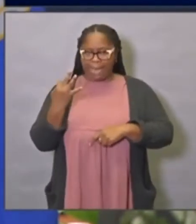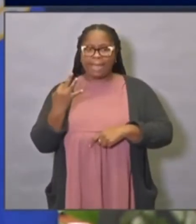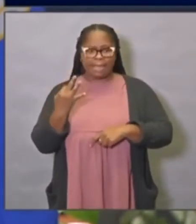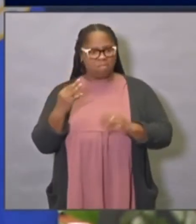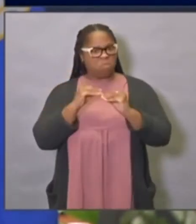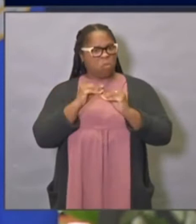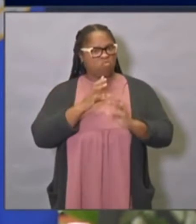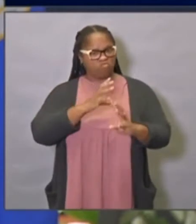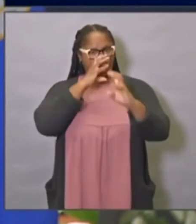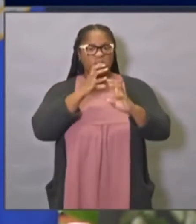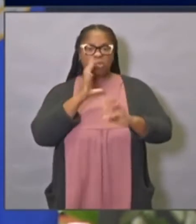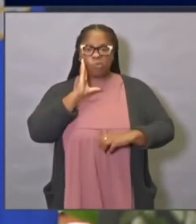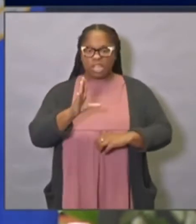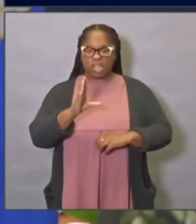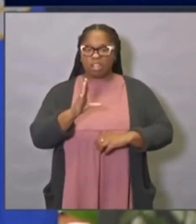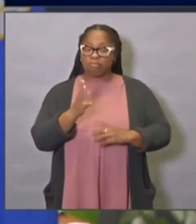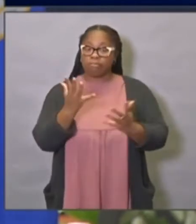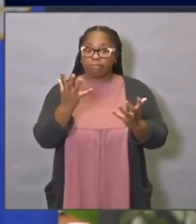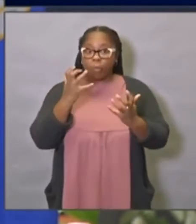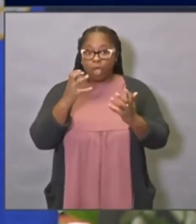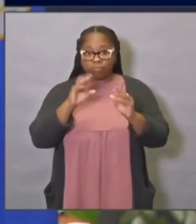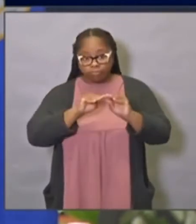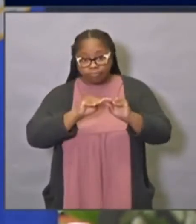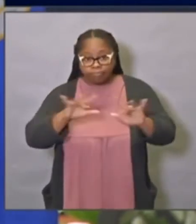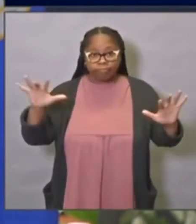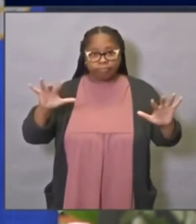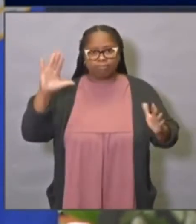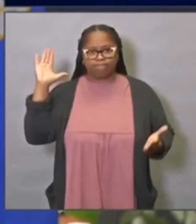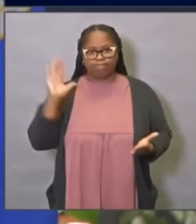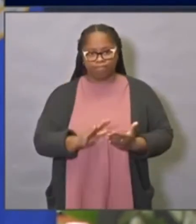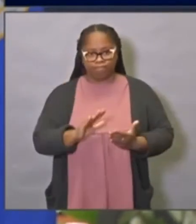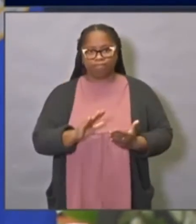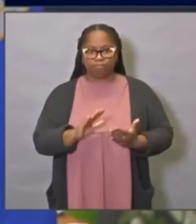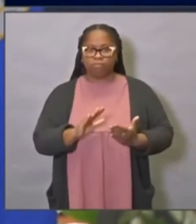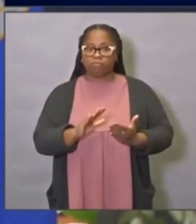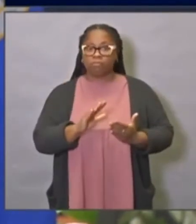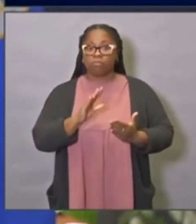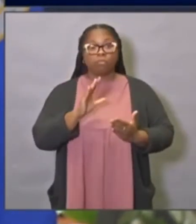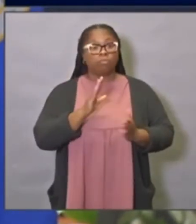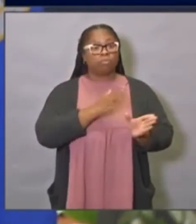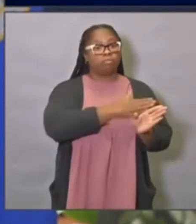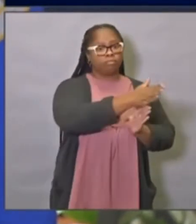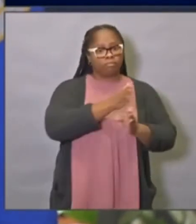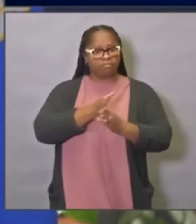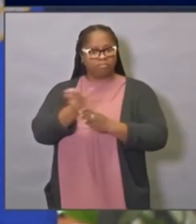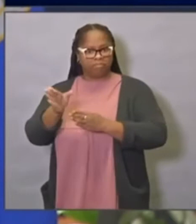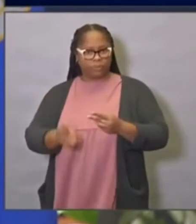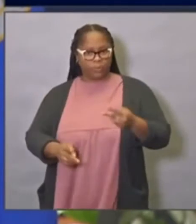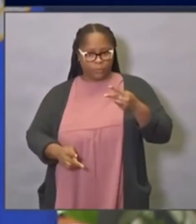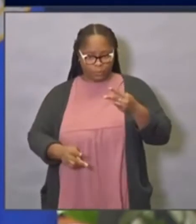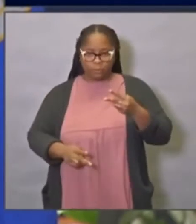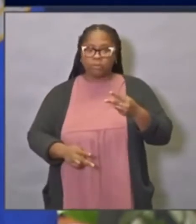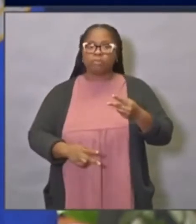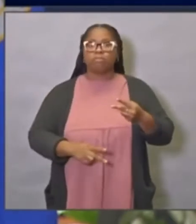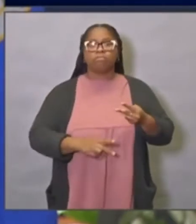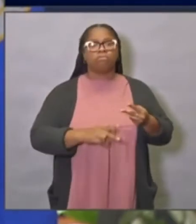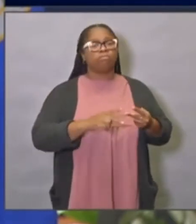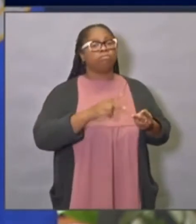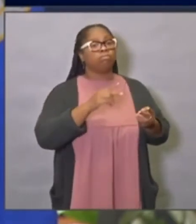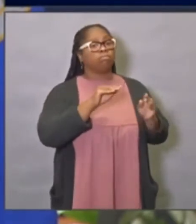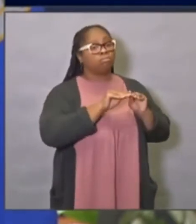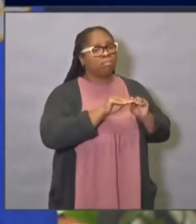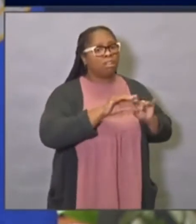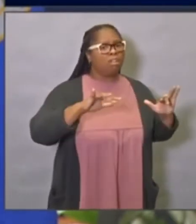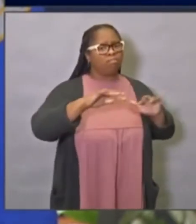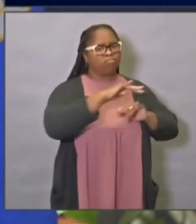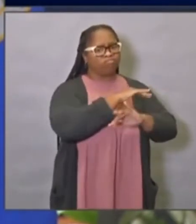to reduce transmission of COVID-19. We are focused in 2 areas: reducing the possibility for crowding